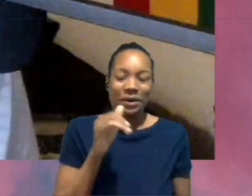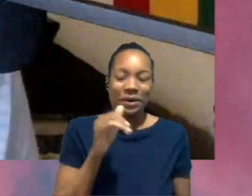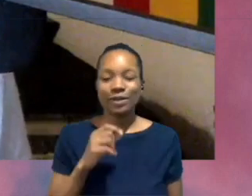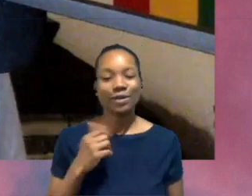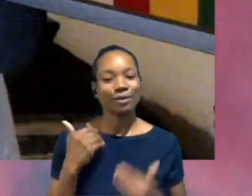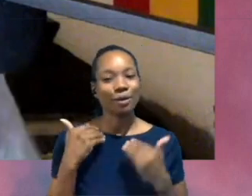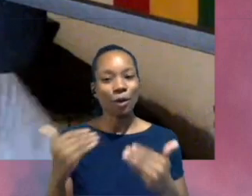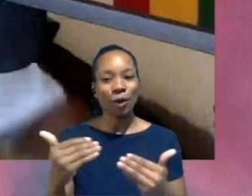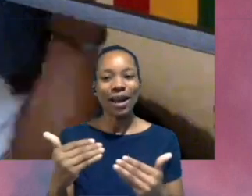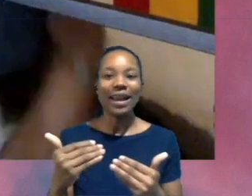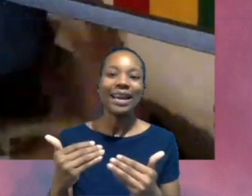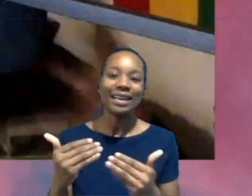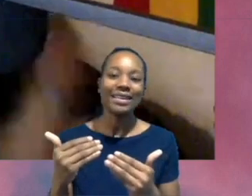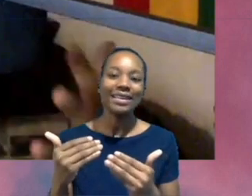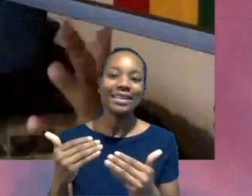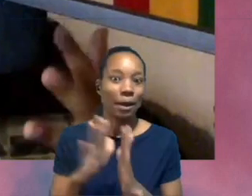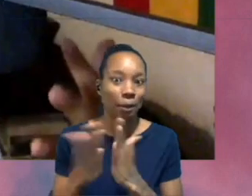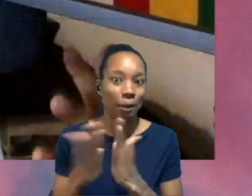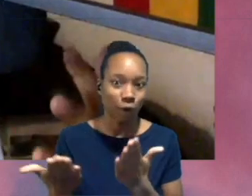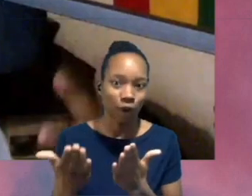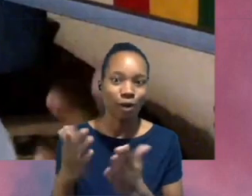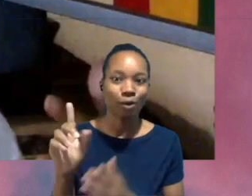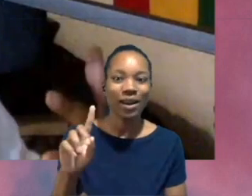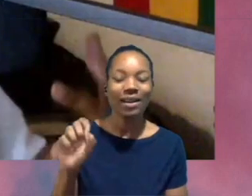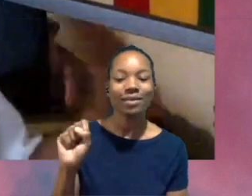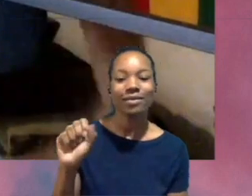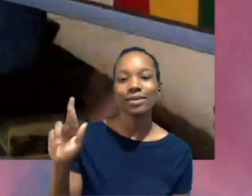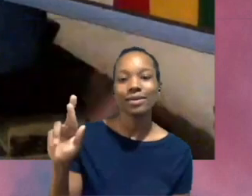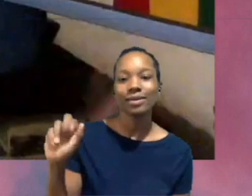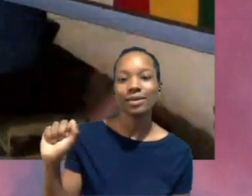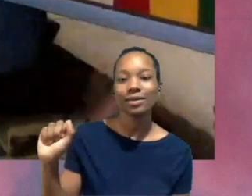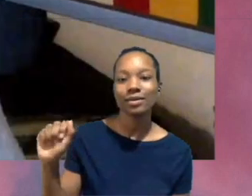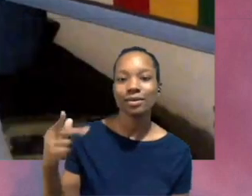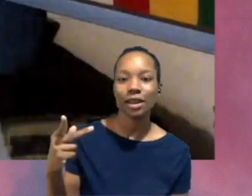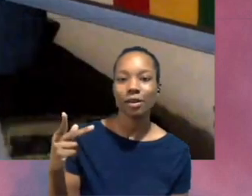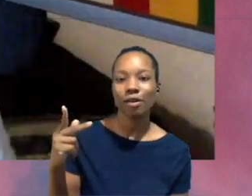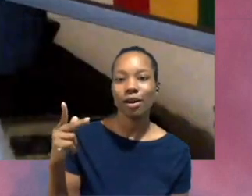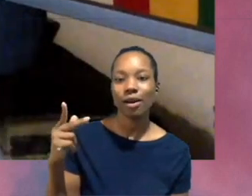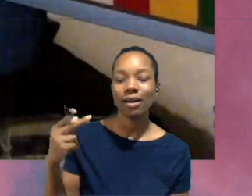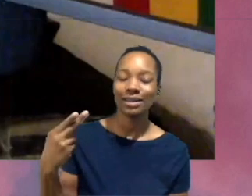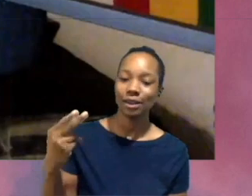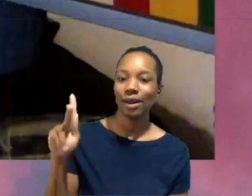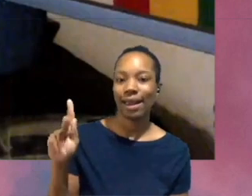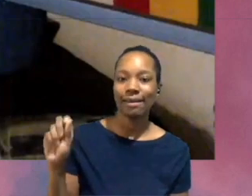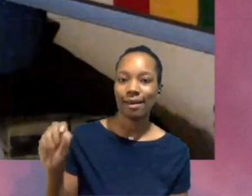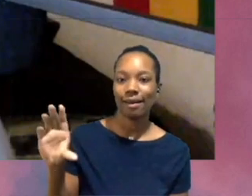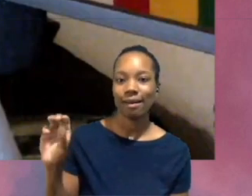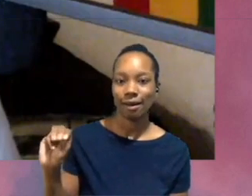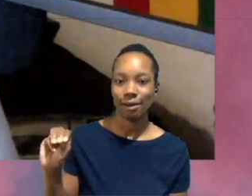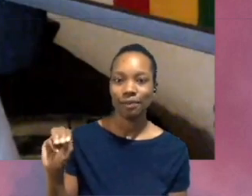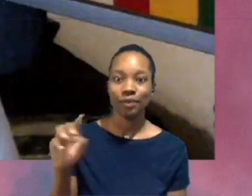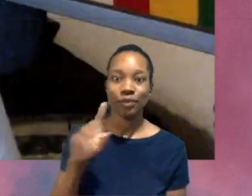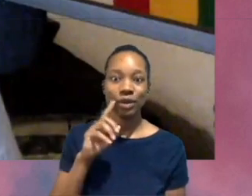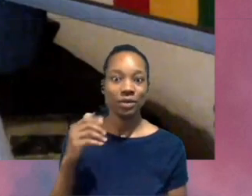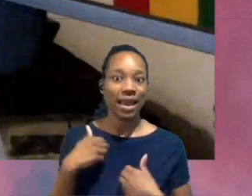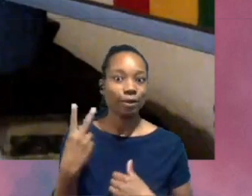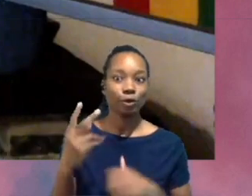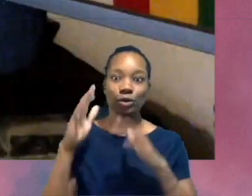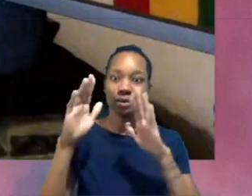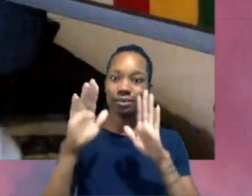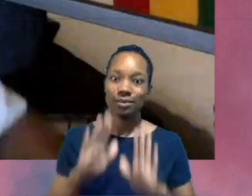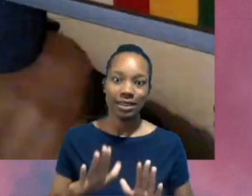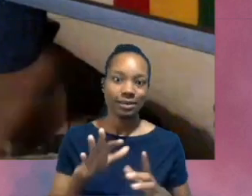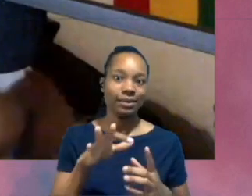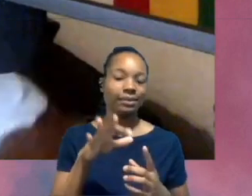shopsarahk.com. And what an amazing show. Like, good Lord, we had two incredible features in Sarah Kay and Nate